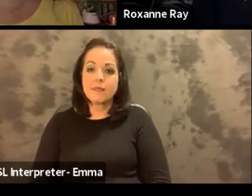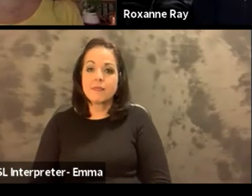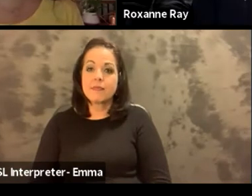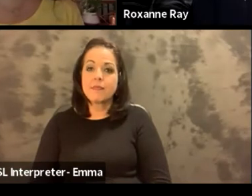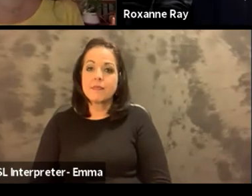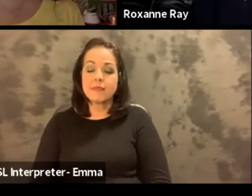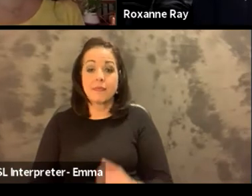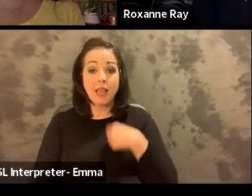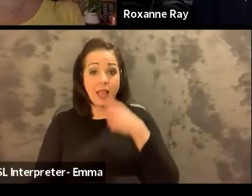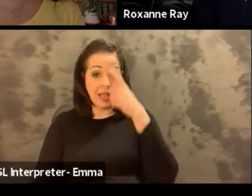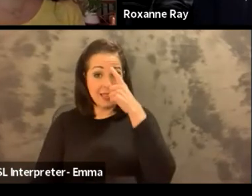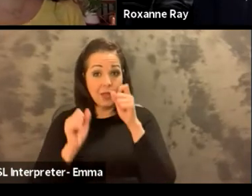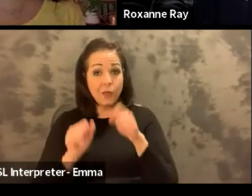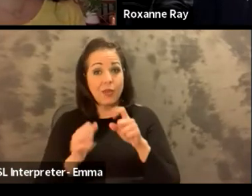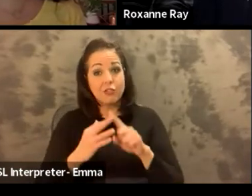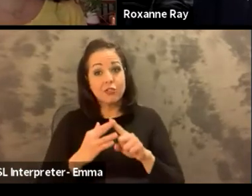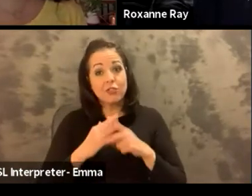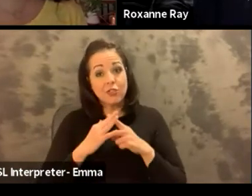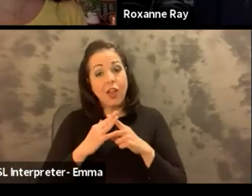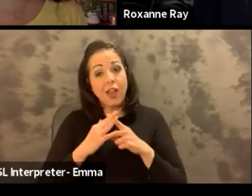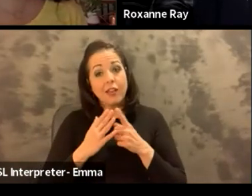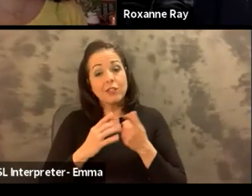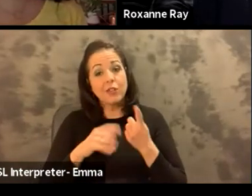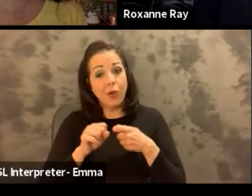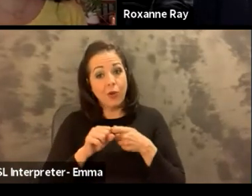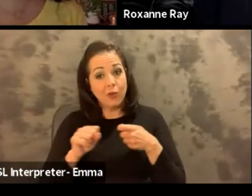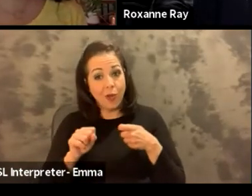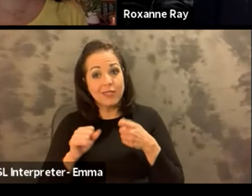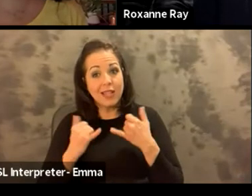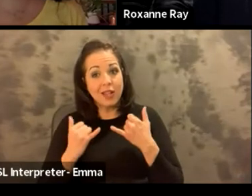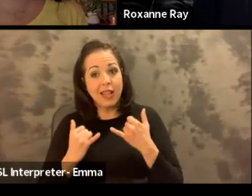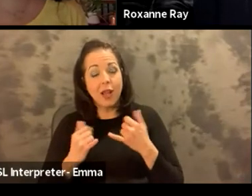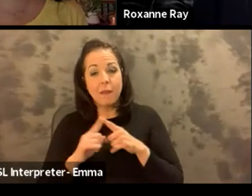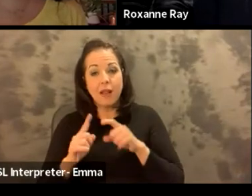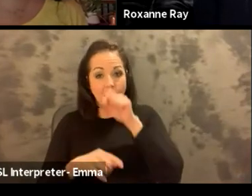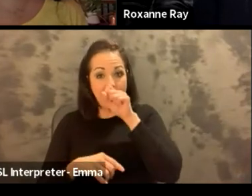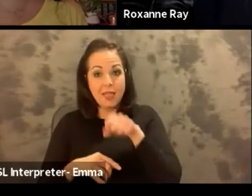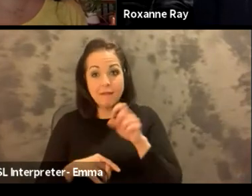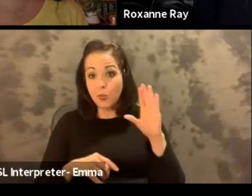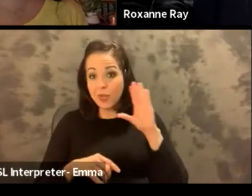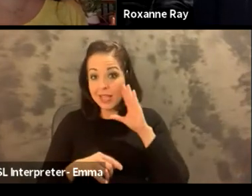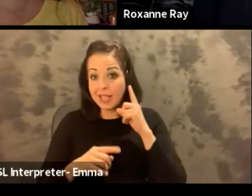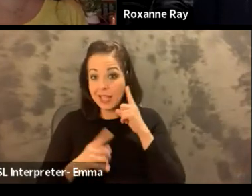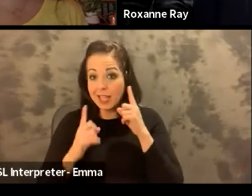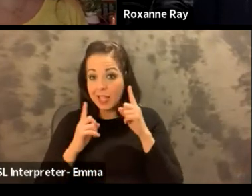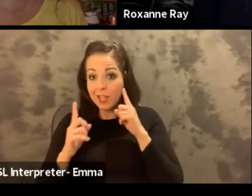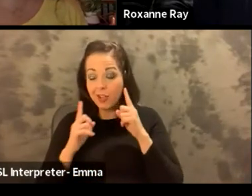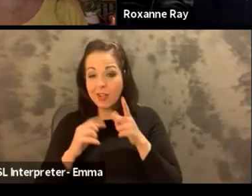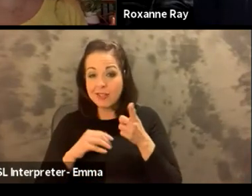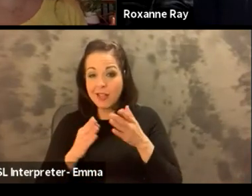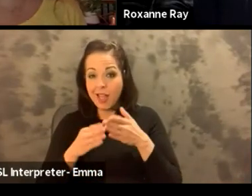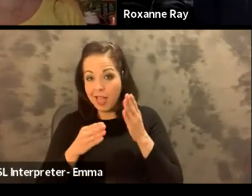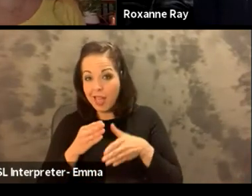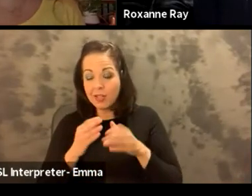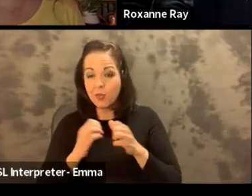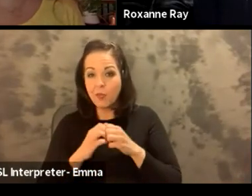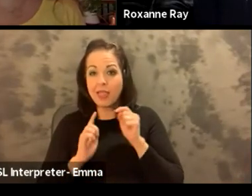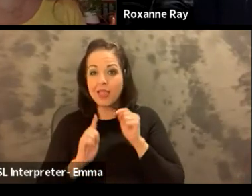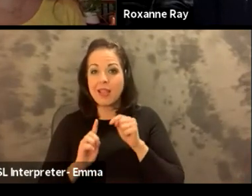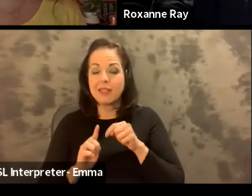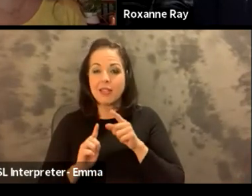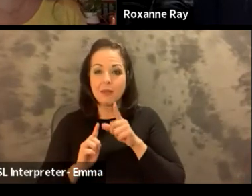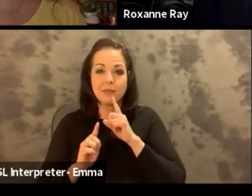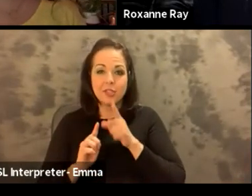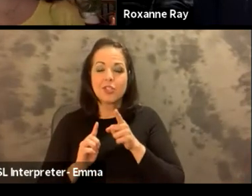I think we can start to close out, but I'd love to hear from to kind of end with it, and I'm sure a mic drop